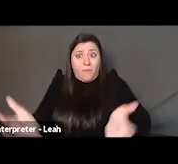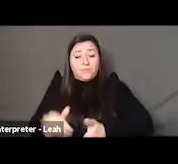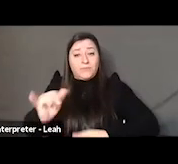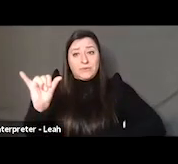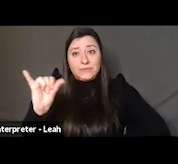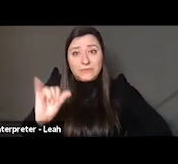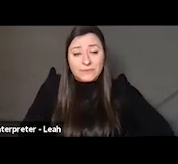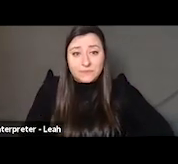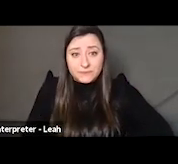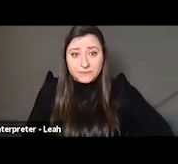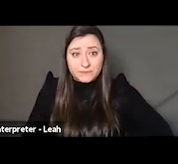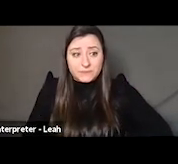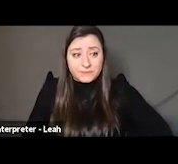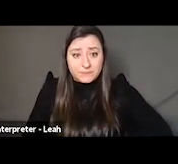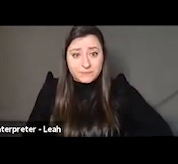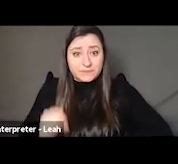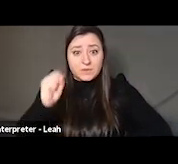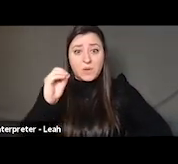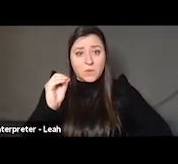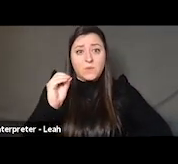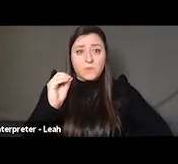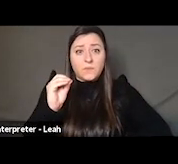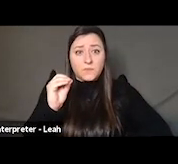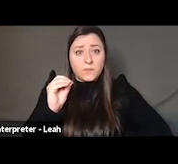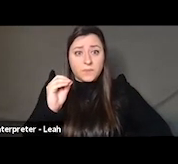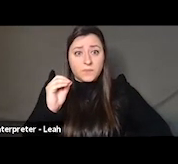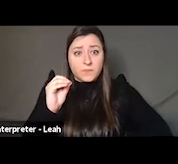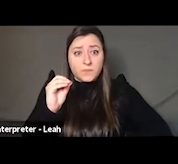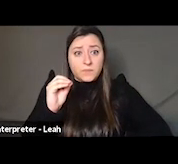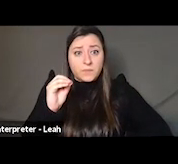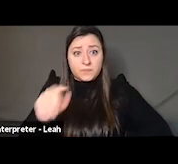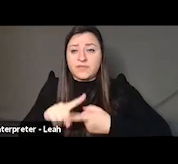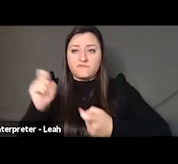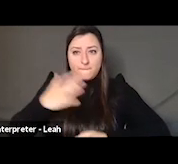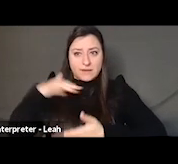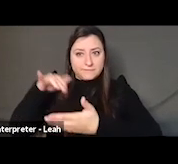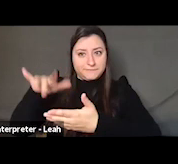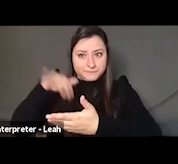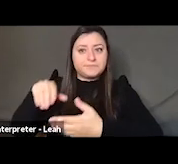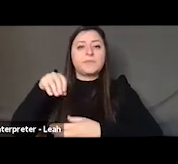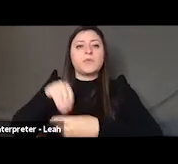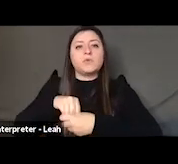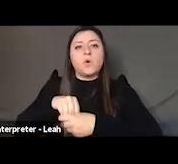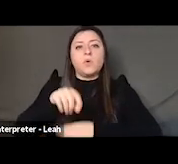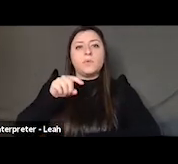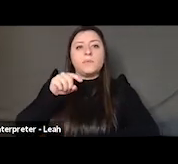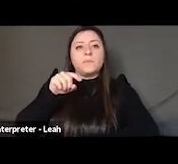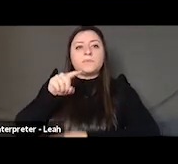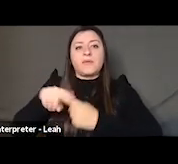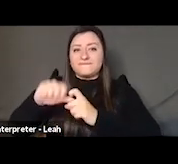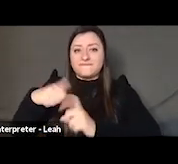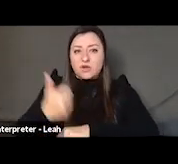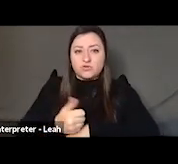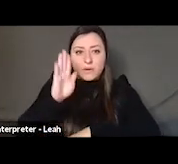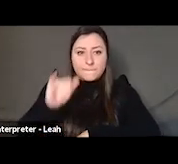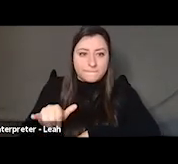So, and this comes from my studies in biomimicry. So it's a quote by the founder of biomimicry, Janine Benyus. What if our cities